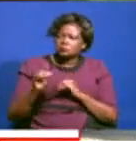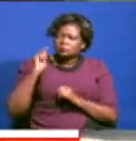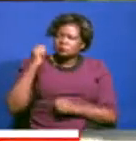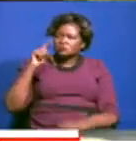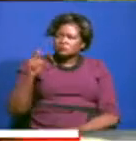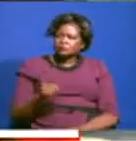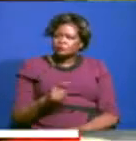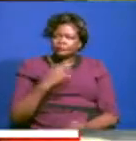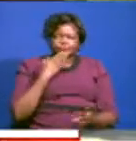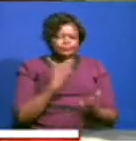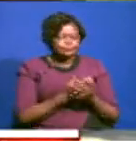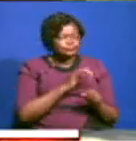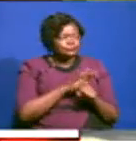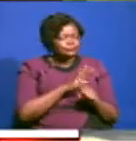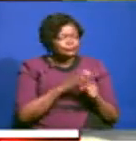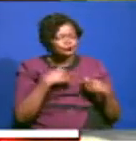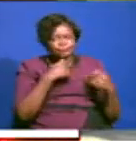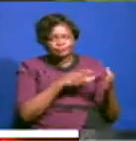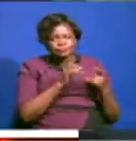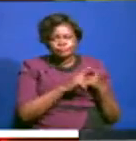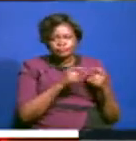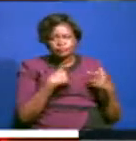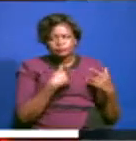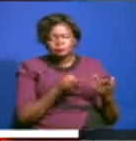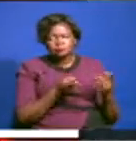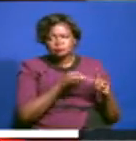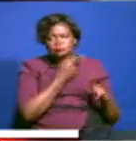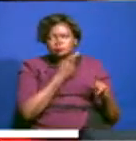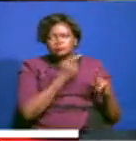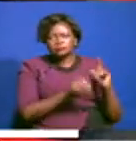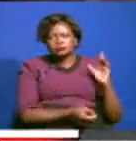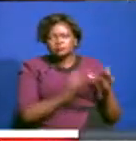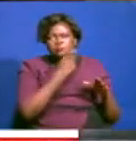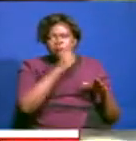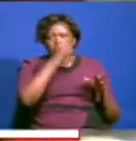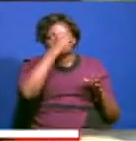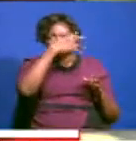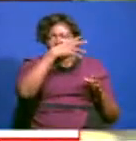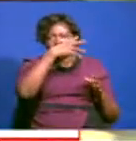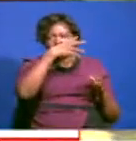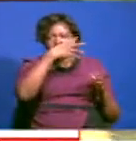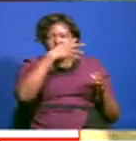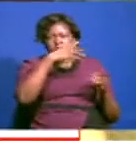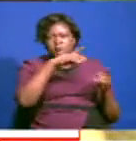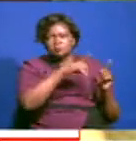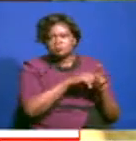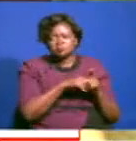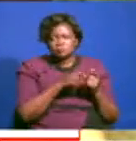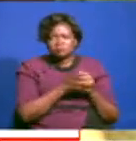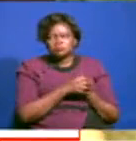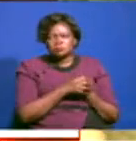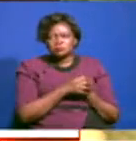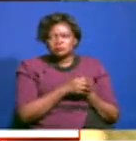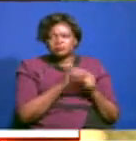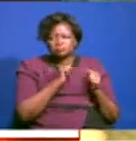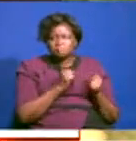much. So we've had the opportunity now to have this first inaugural Kenya Power event. It's through partnerships that we'll get to scale and get